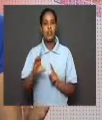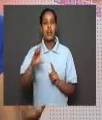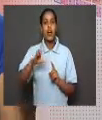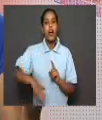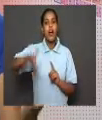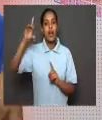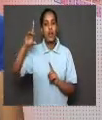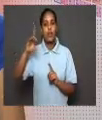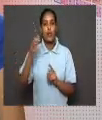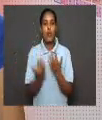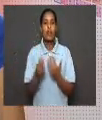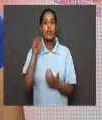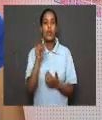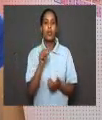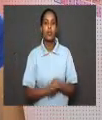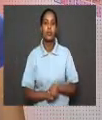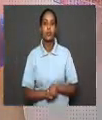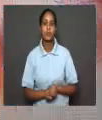the higher the boiling point.